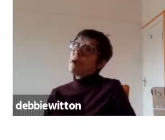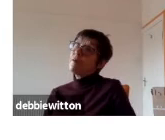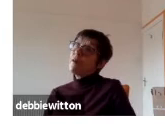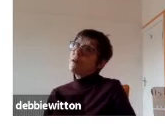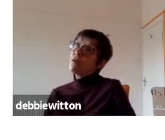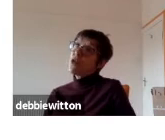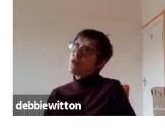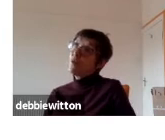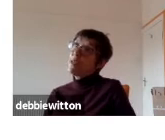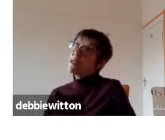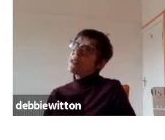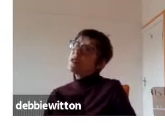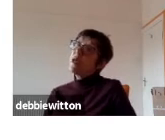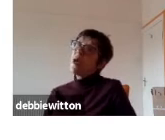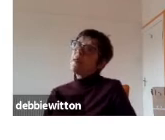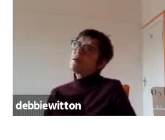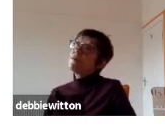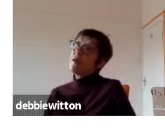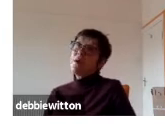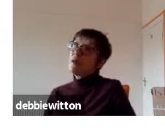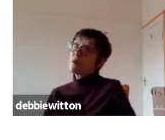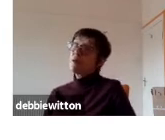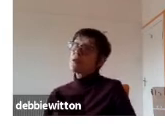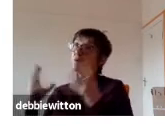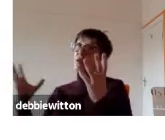came out of their annual general meeting, and there was